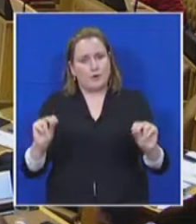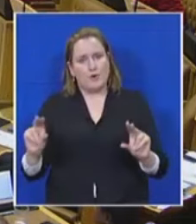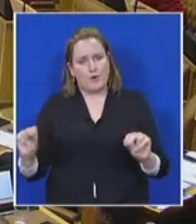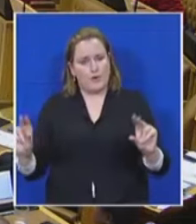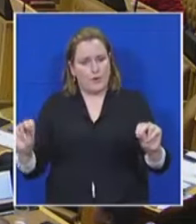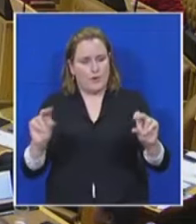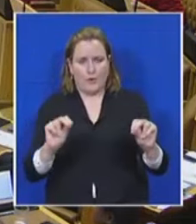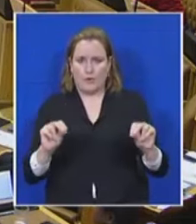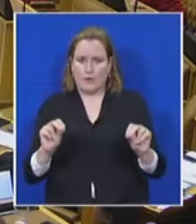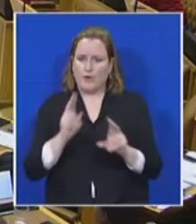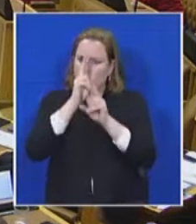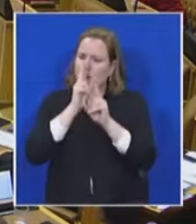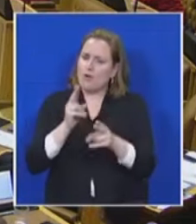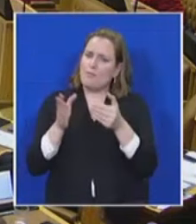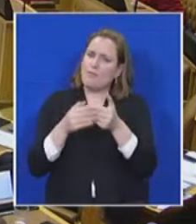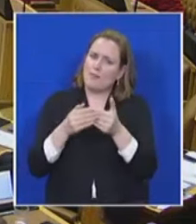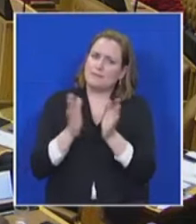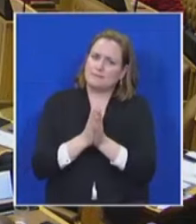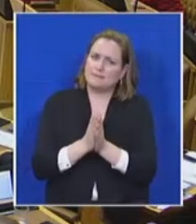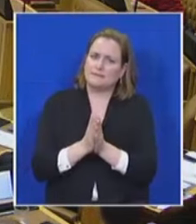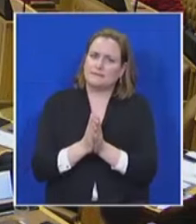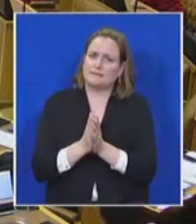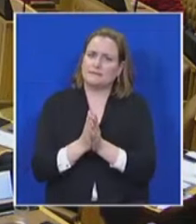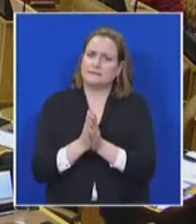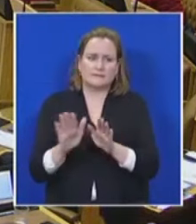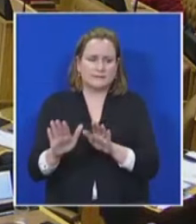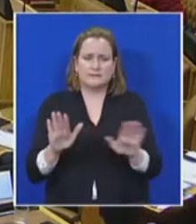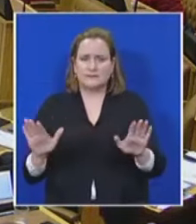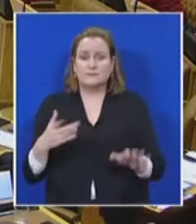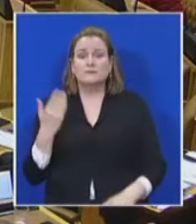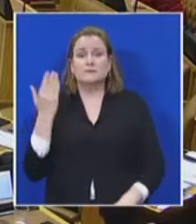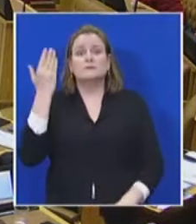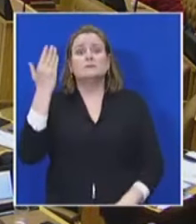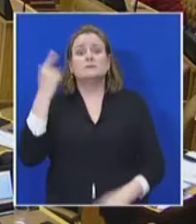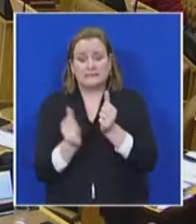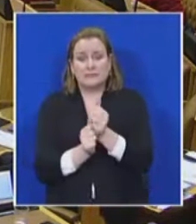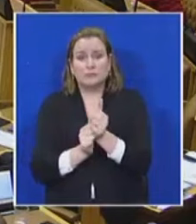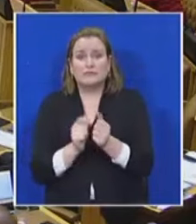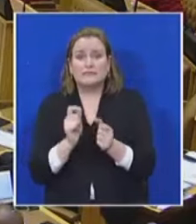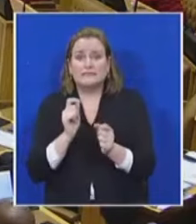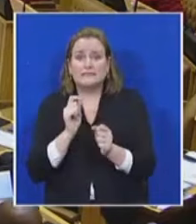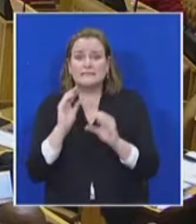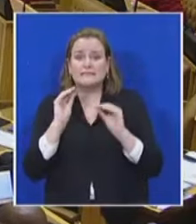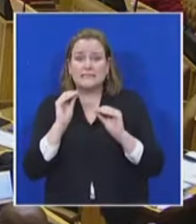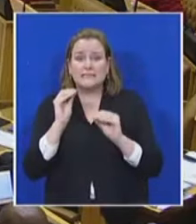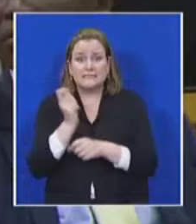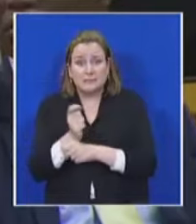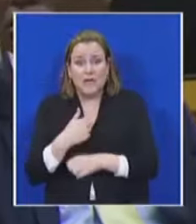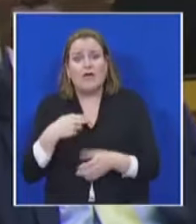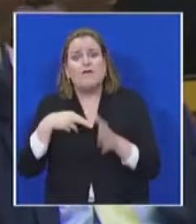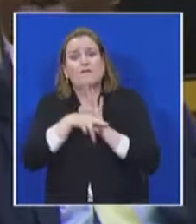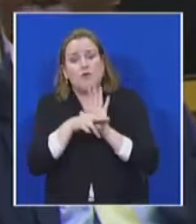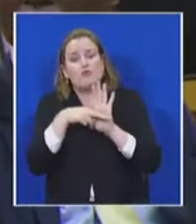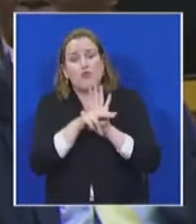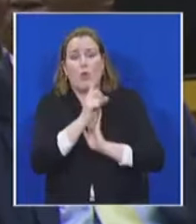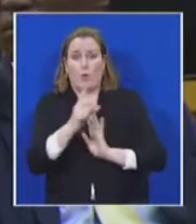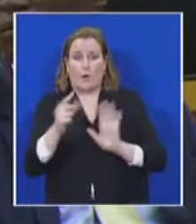members. Come in. Deputy Speaker, I'm calling on a point of order in terms of Rule 116.